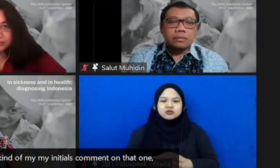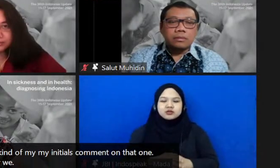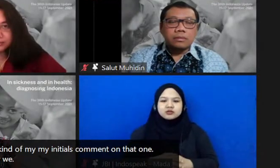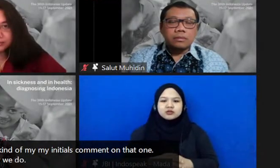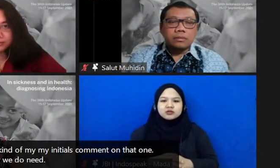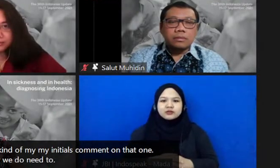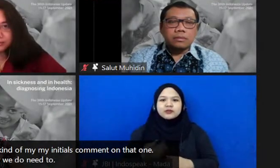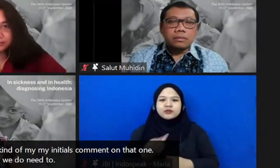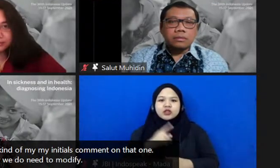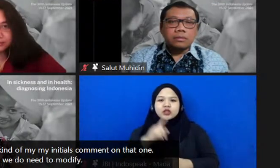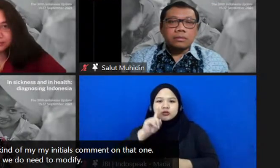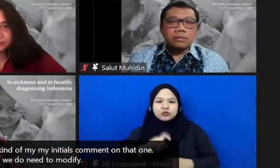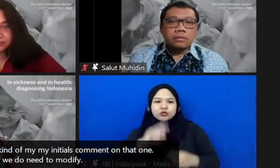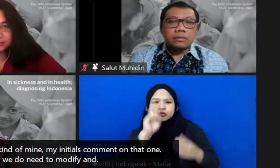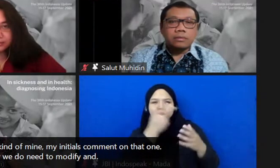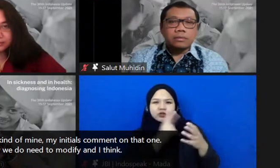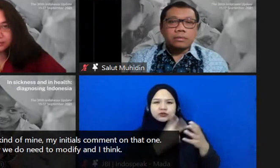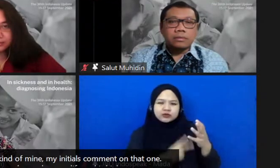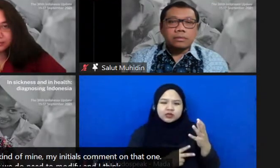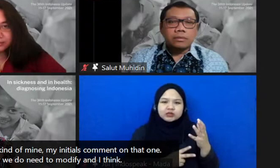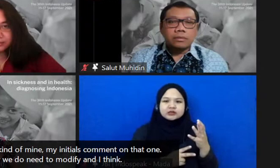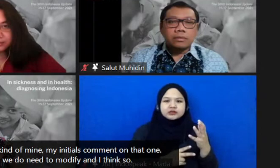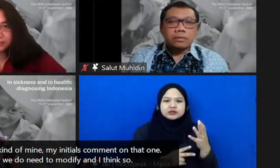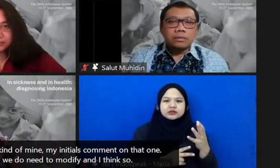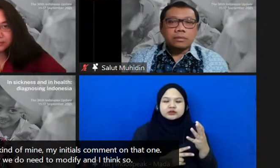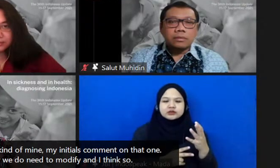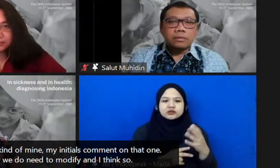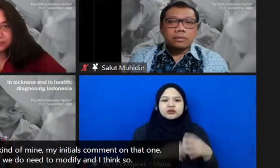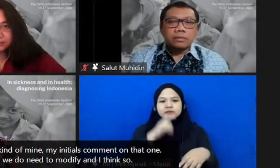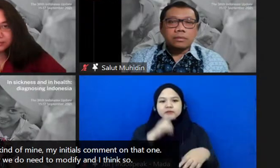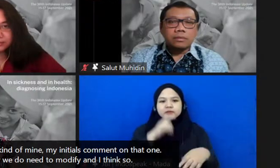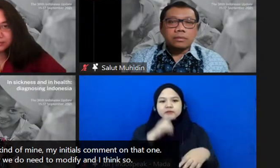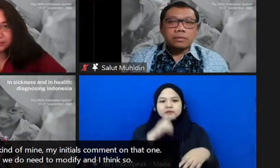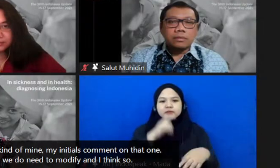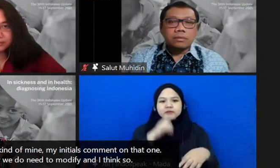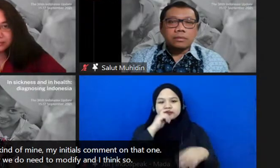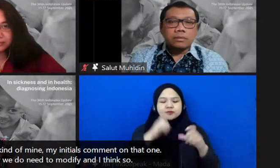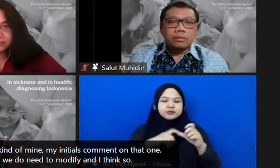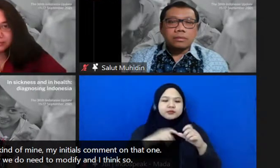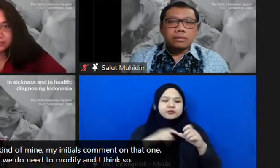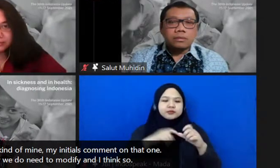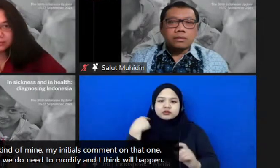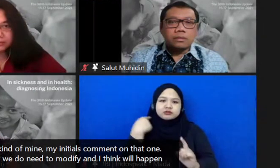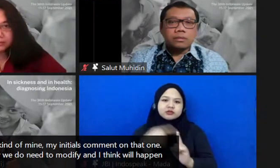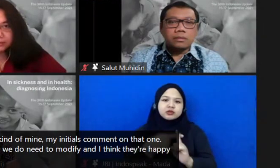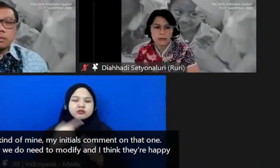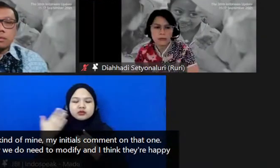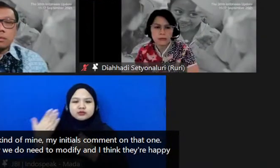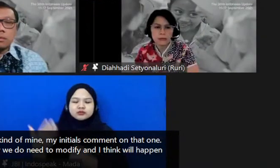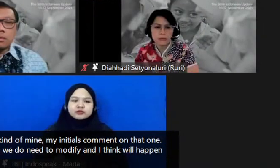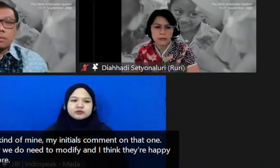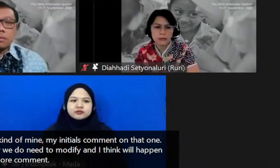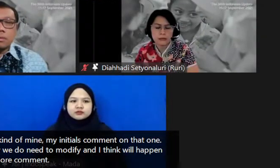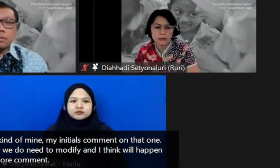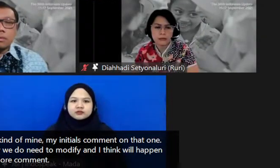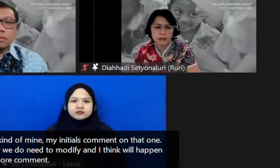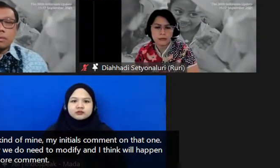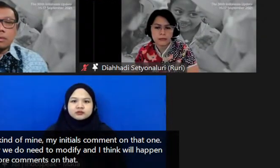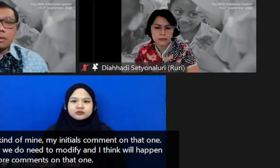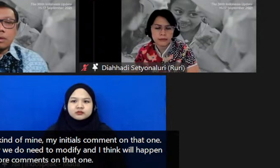do need to modify, and I think Pasal will happy to add more comments on that one,